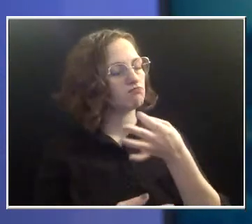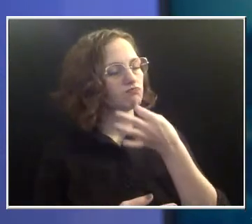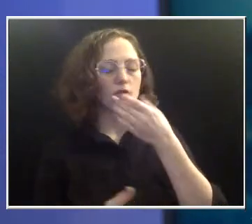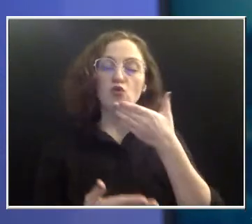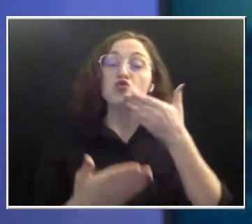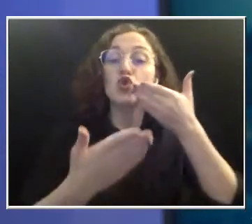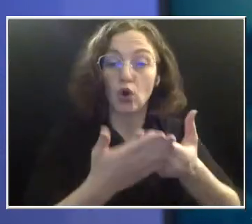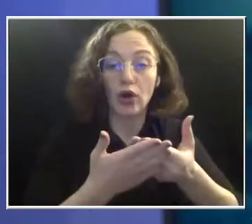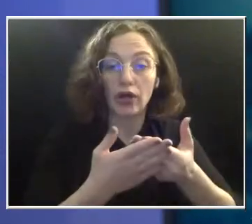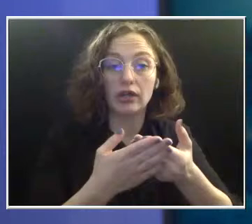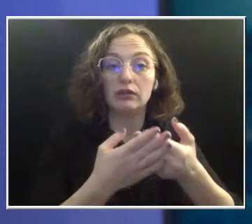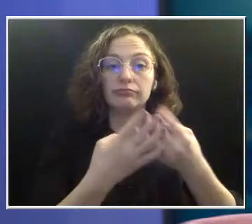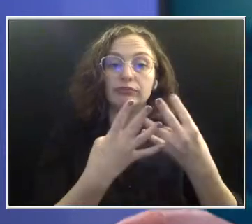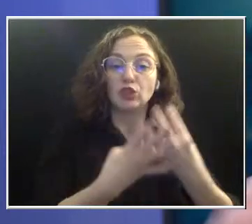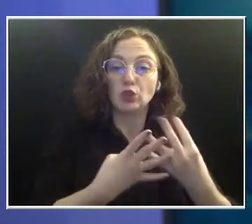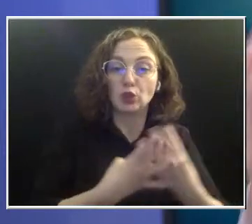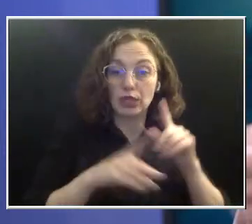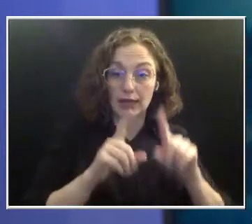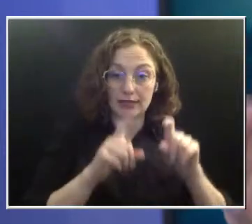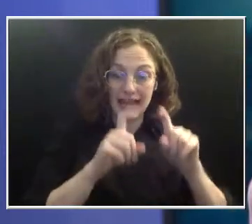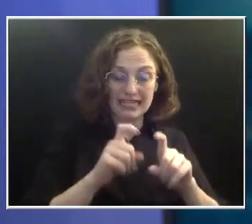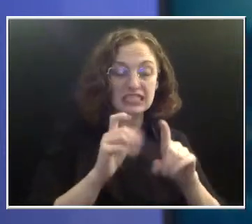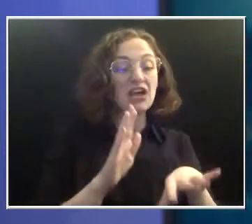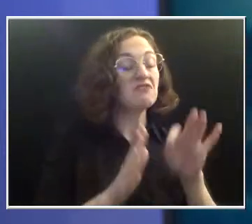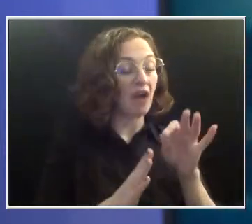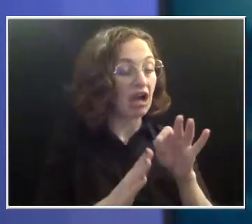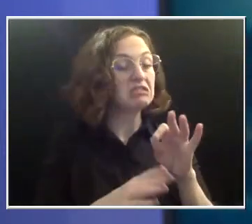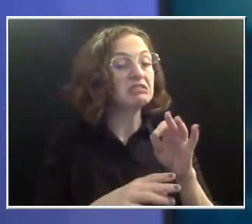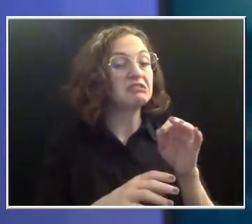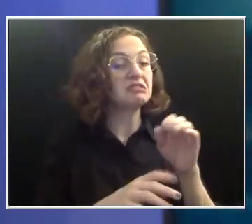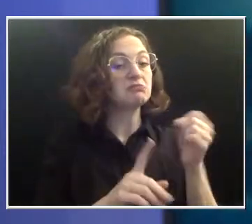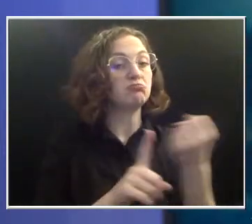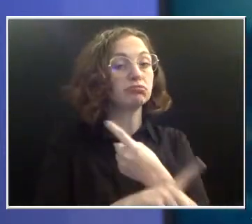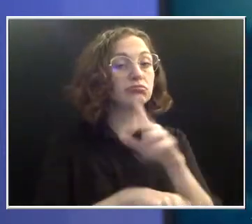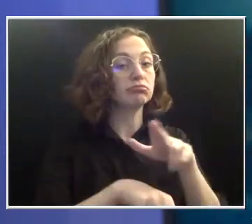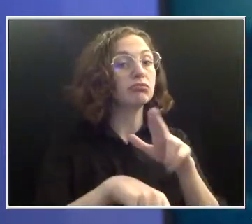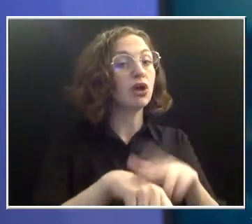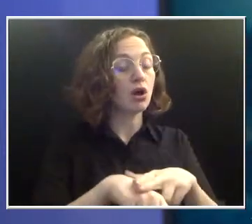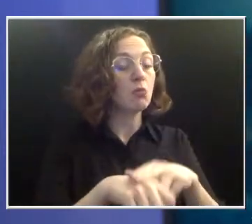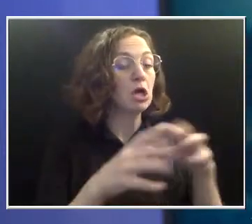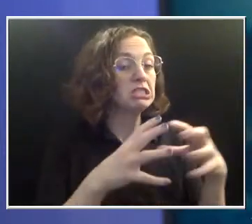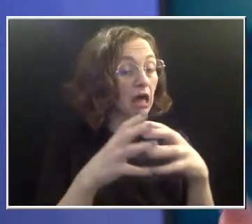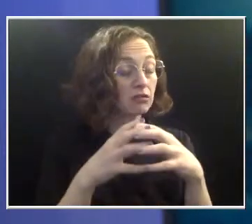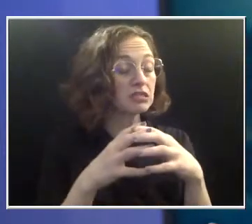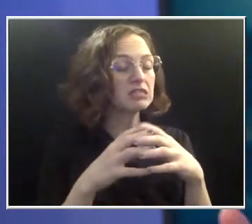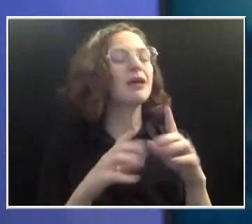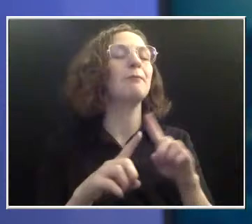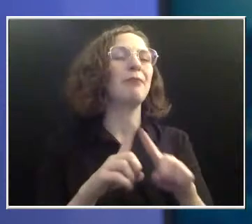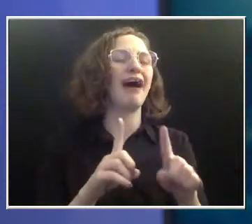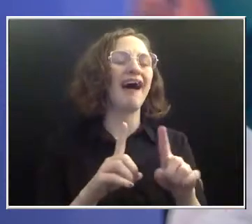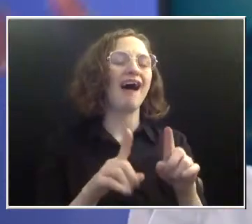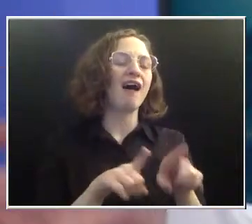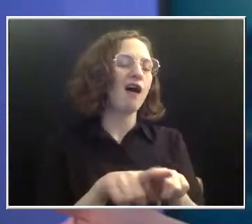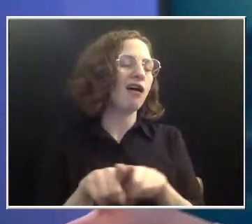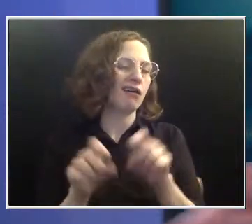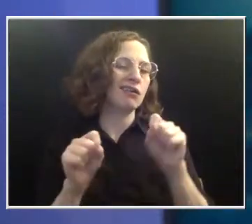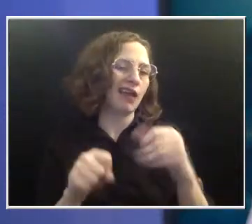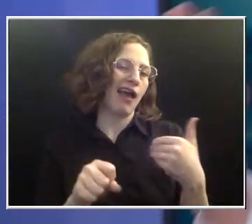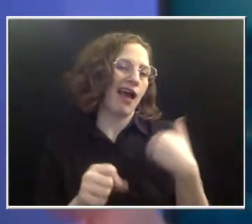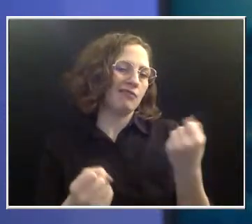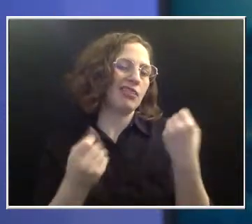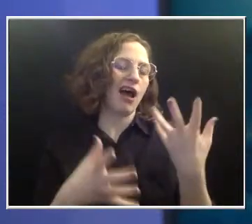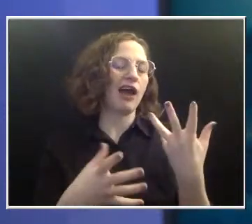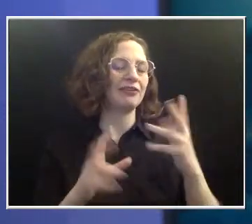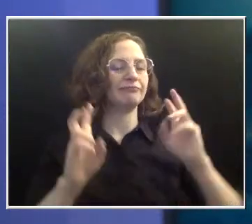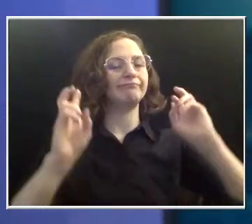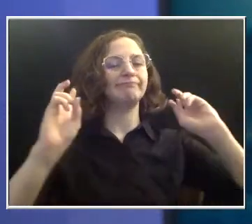meaning it's not. It'll have a lot of false positives. That's a right way to think about it. But that's good because it means you're getting further screening,